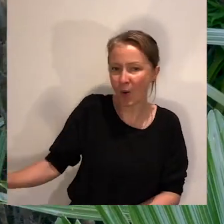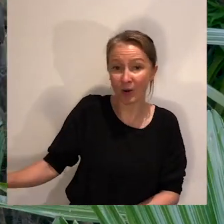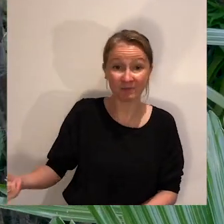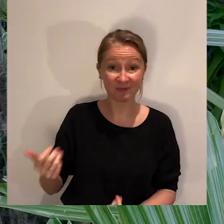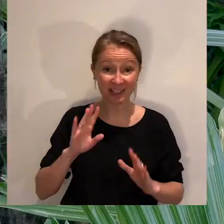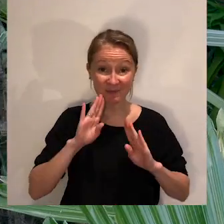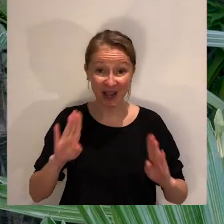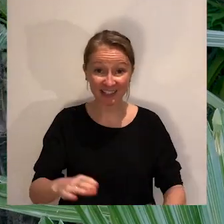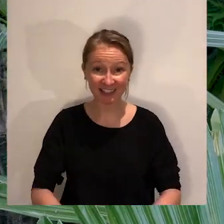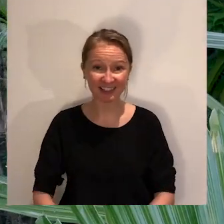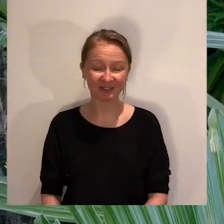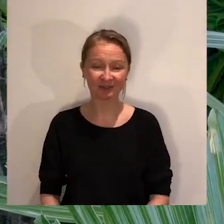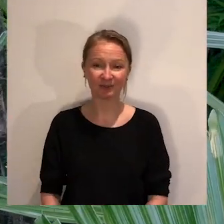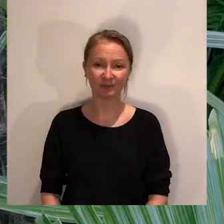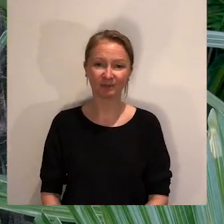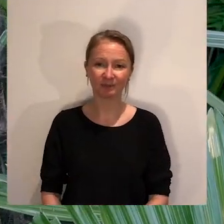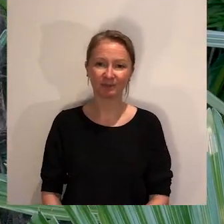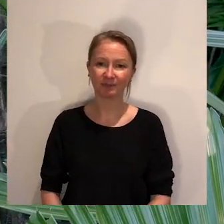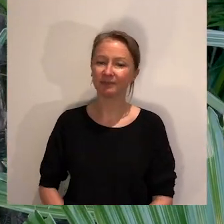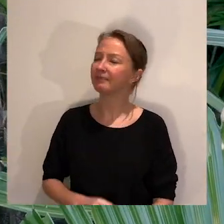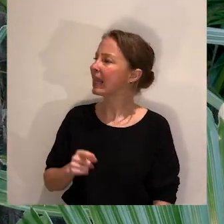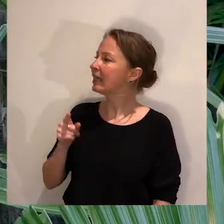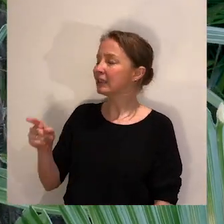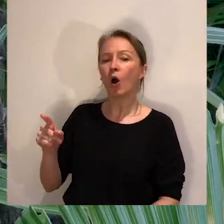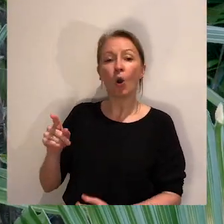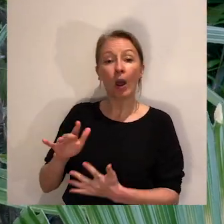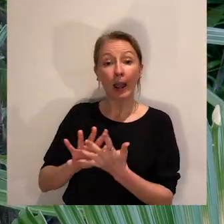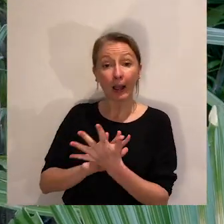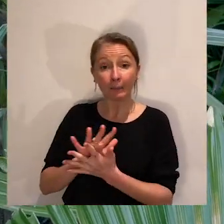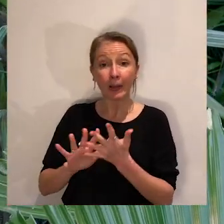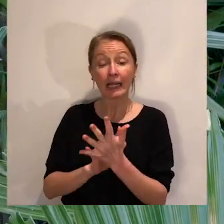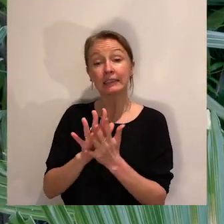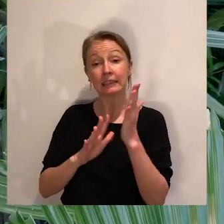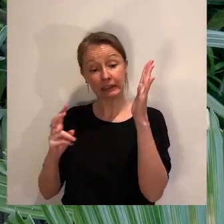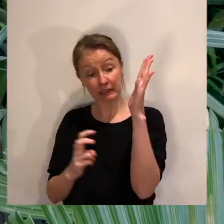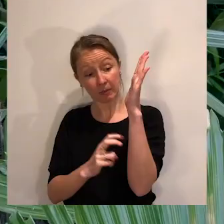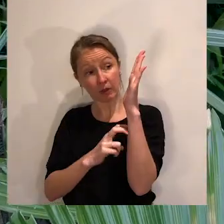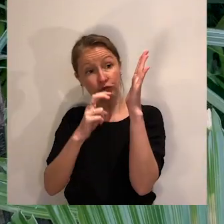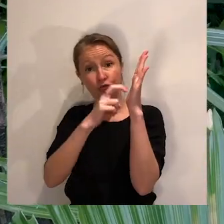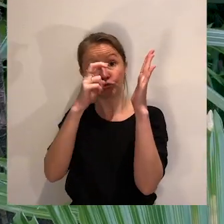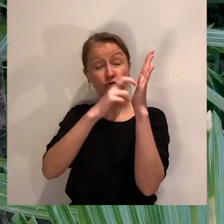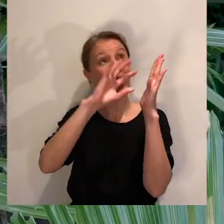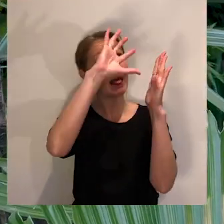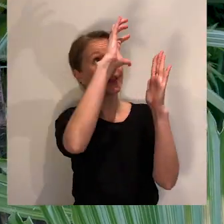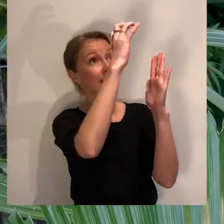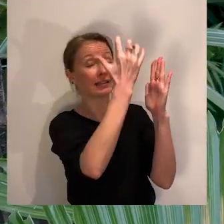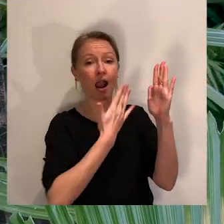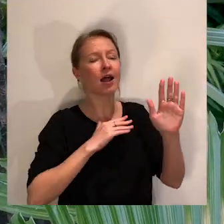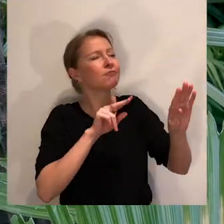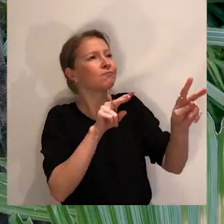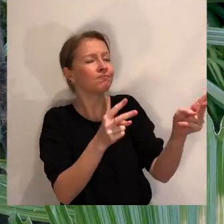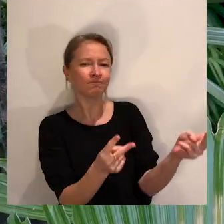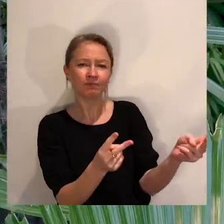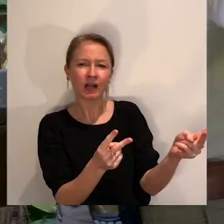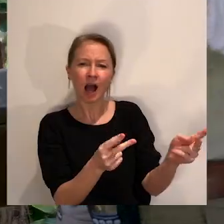nifty. Now, arboreal, spends predominantly most of his life in trees, chasing the sun, and they've got a really